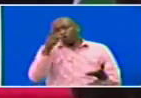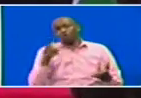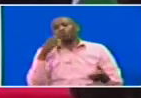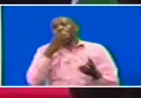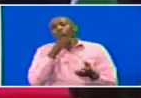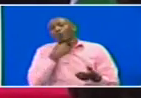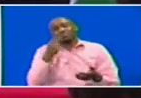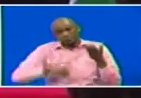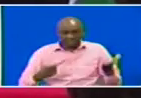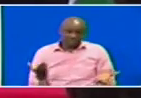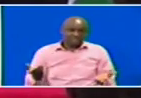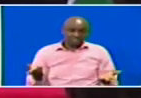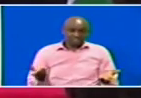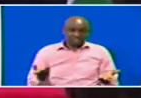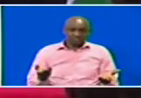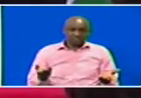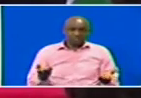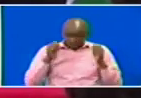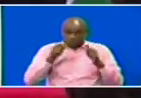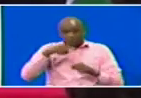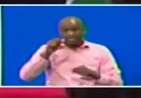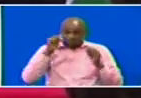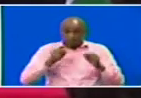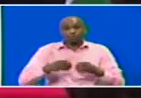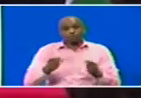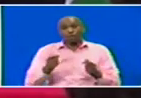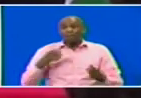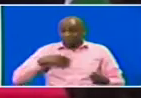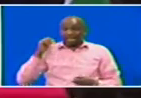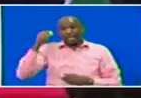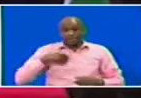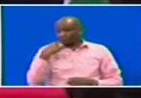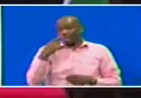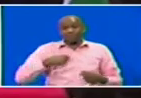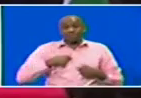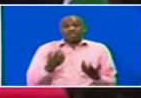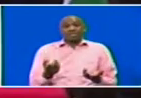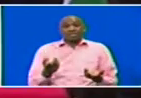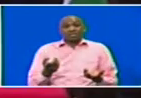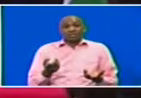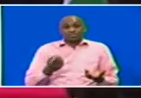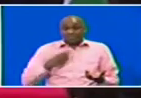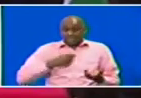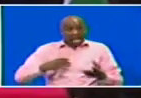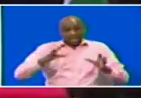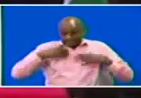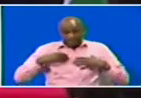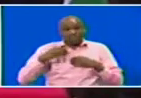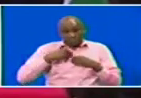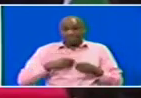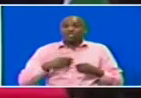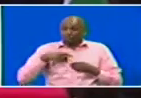Eh, tukupatie. Eh, ndiyo Wakenya wasiseme mimi nalinda. Mimi silindi ufisadi. Ni